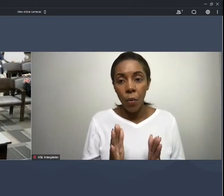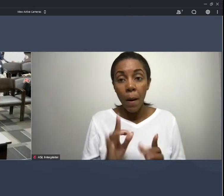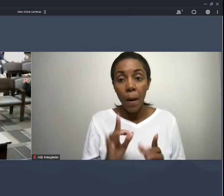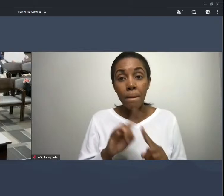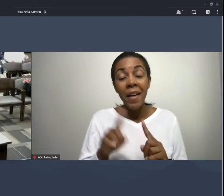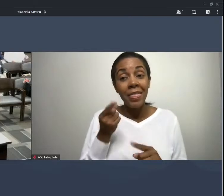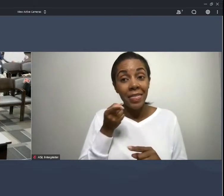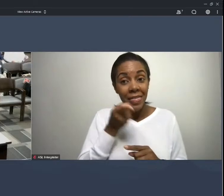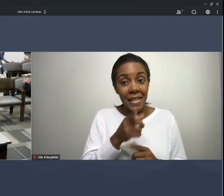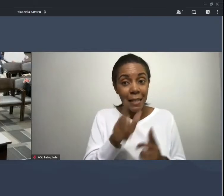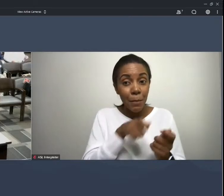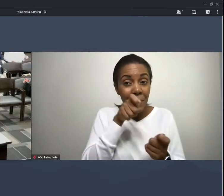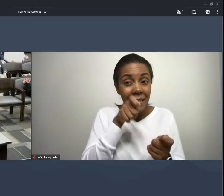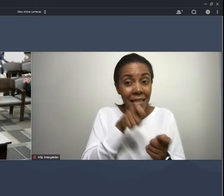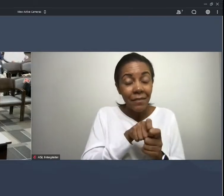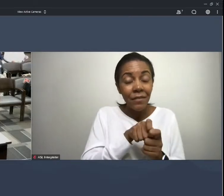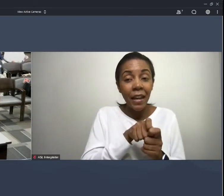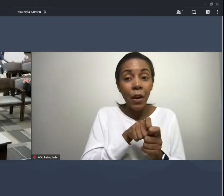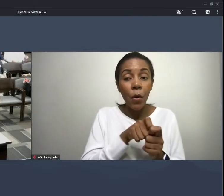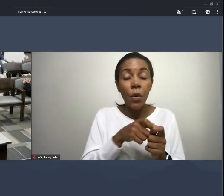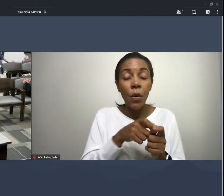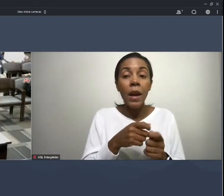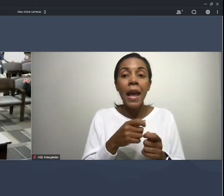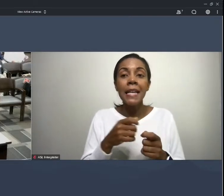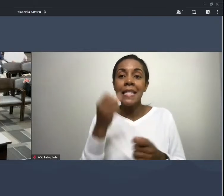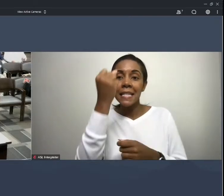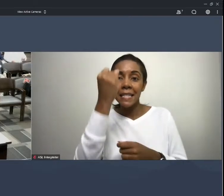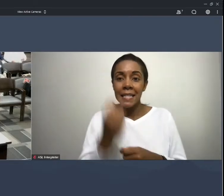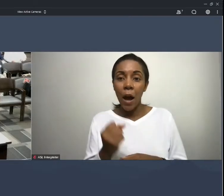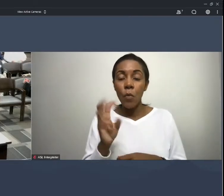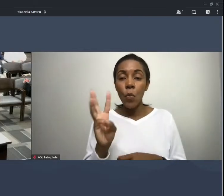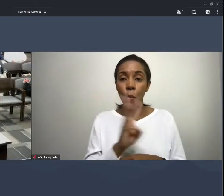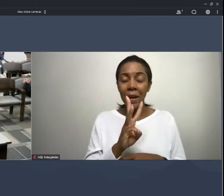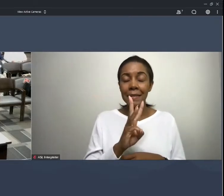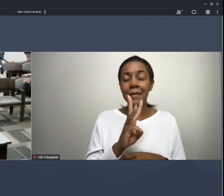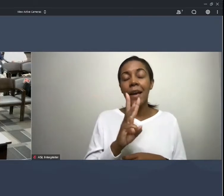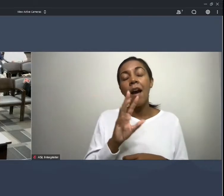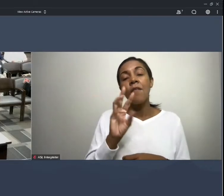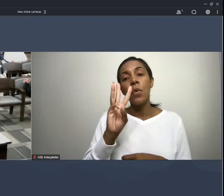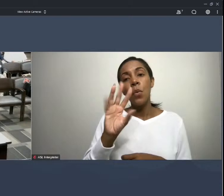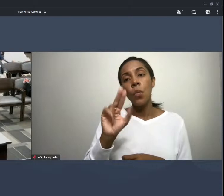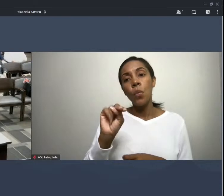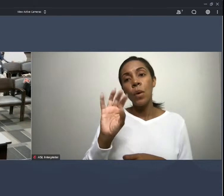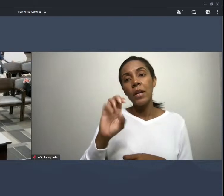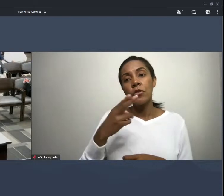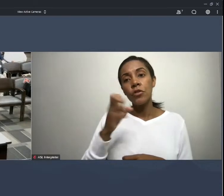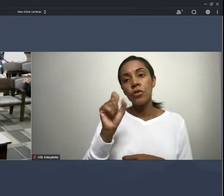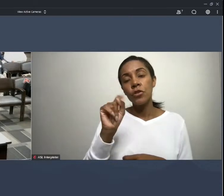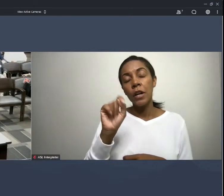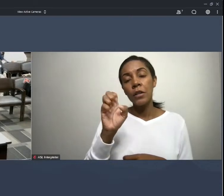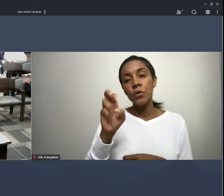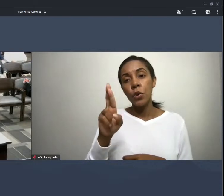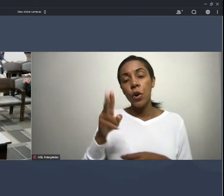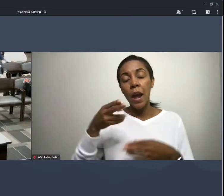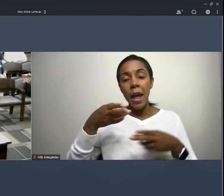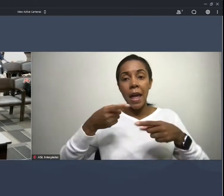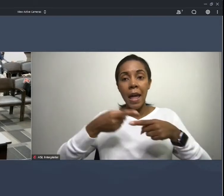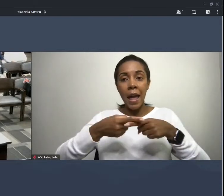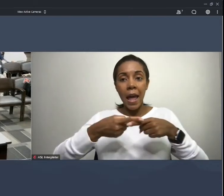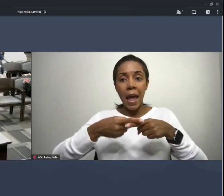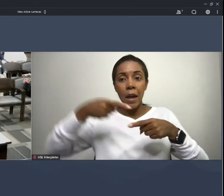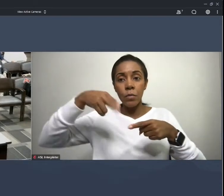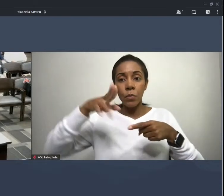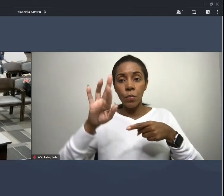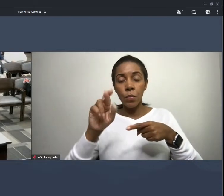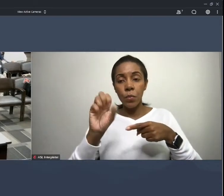item deals with the southwest corner of Winchester and Prescott, which is zoned CMU2. Check.